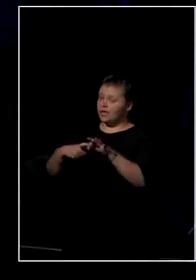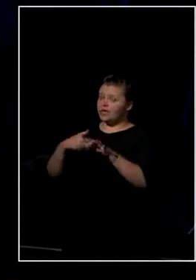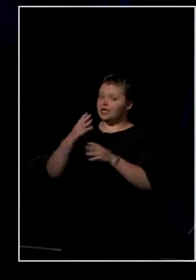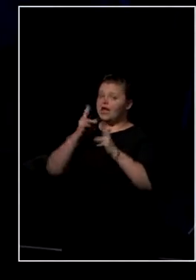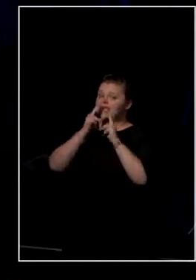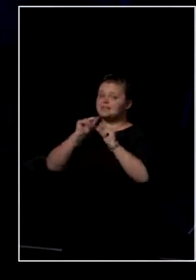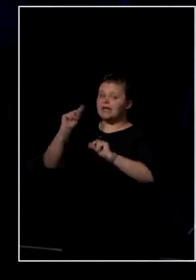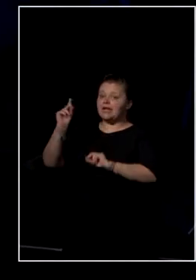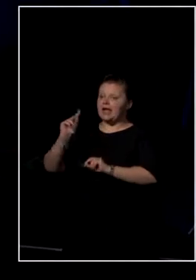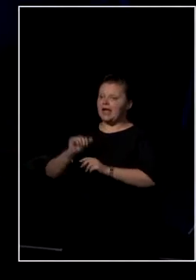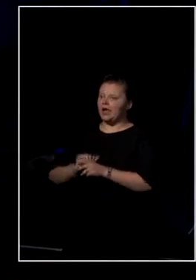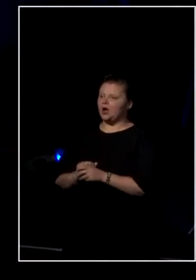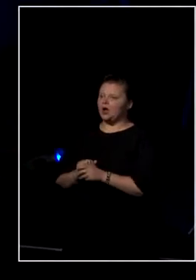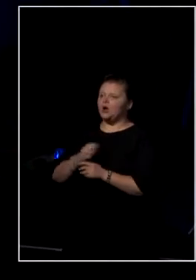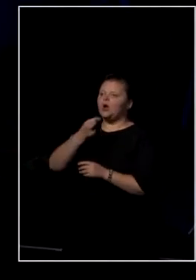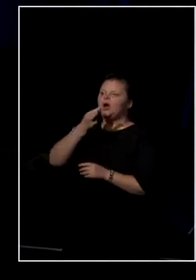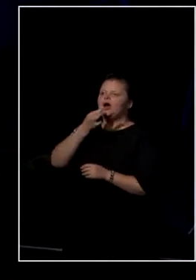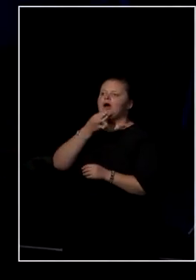now.